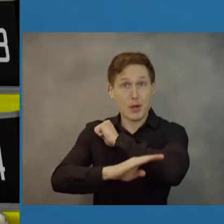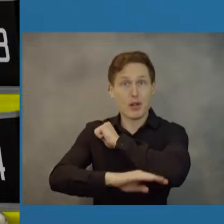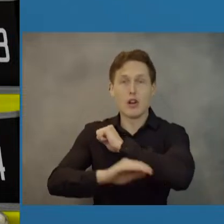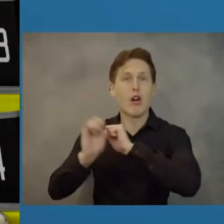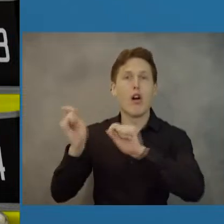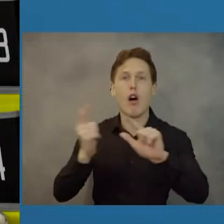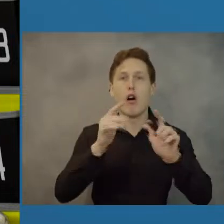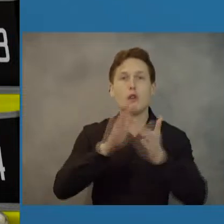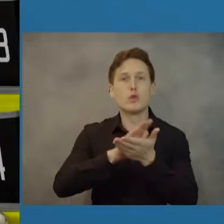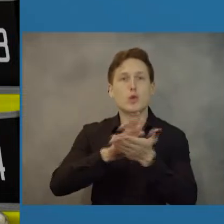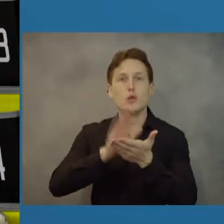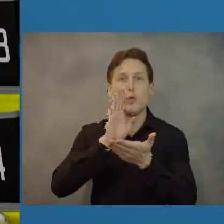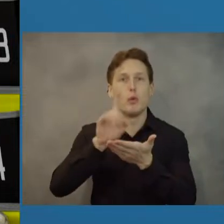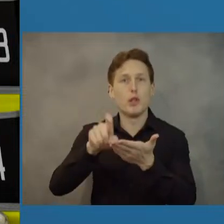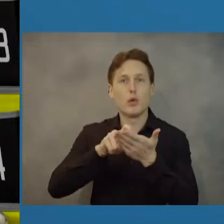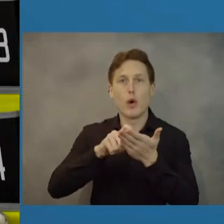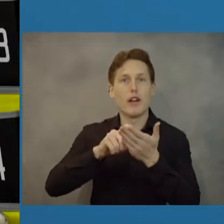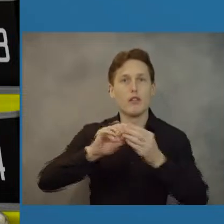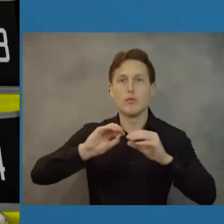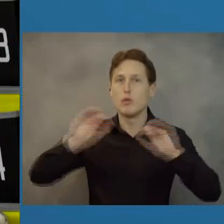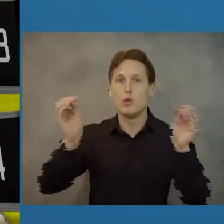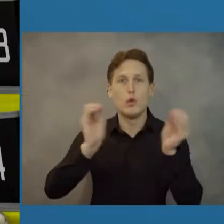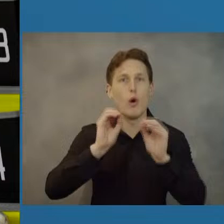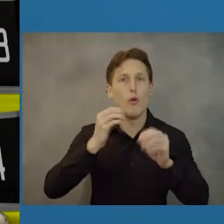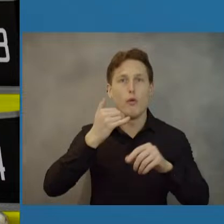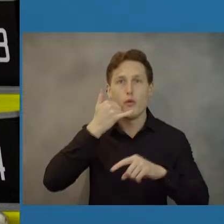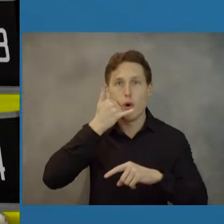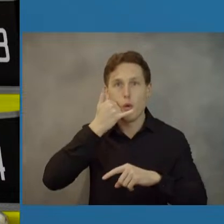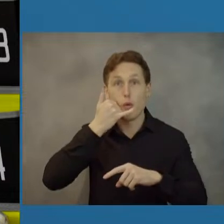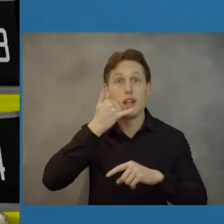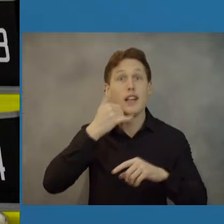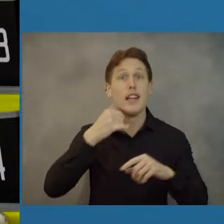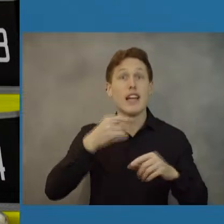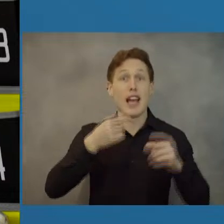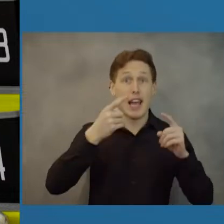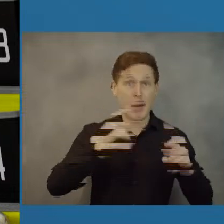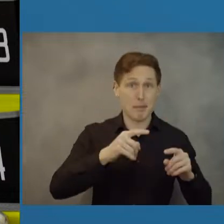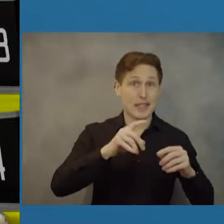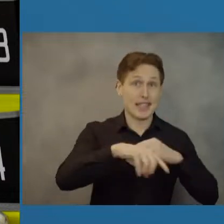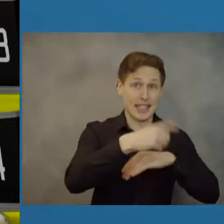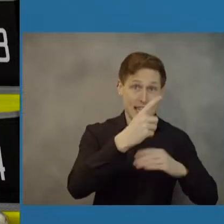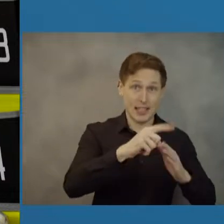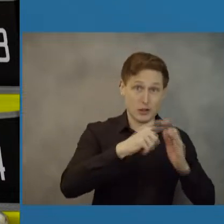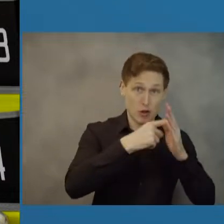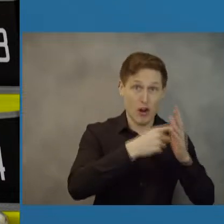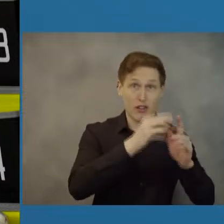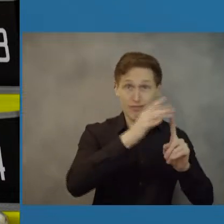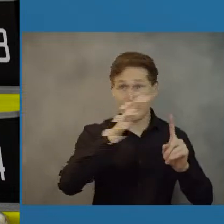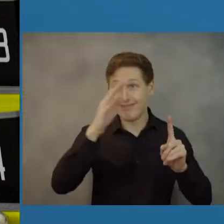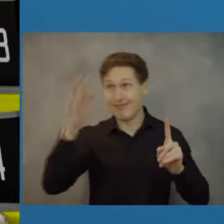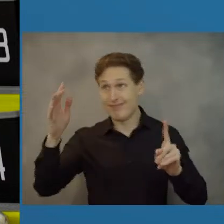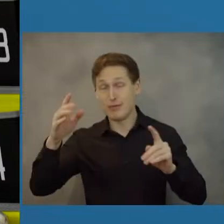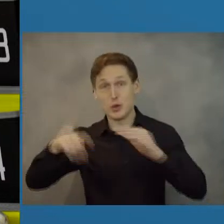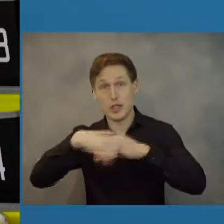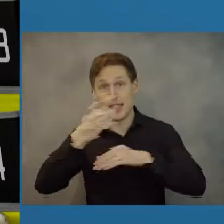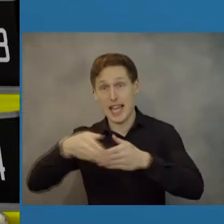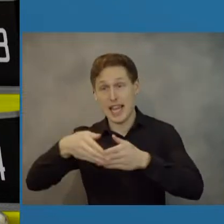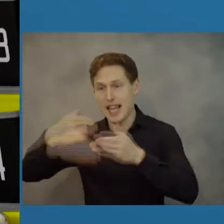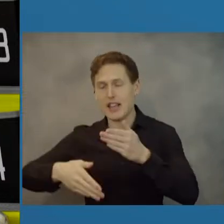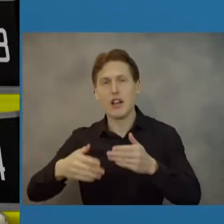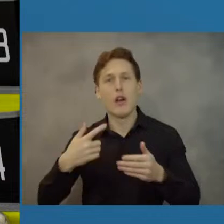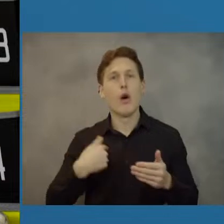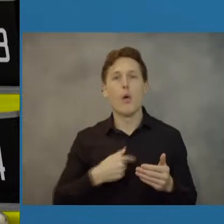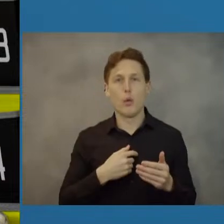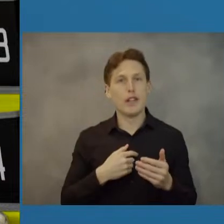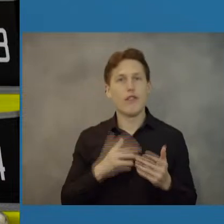smartphones and other devices bell to bell. We protected our kids before from cigarettes,